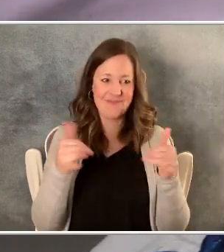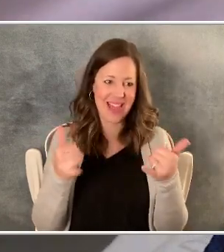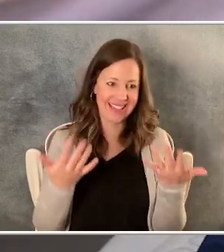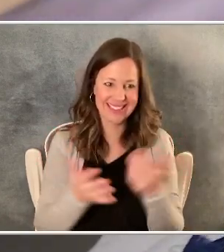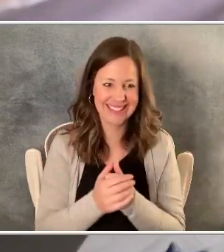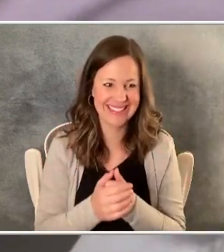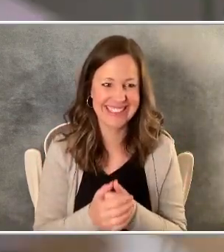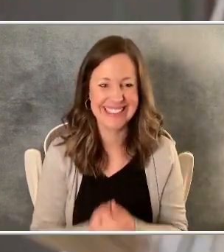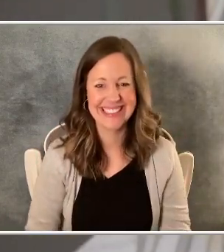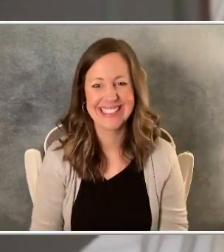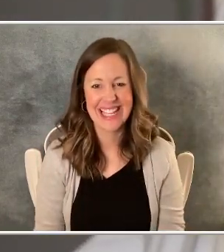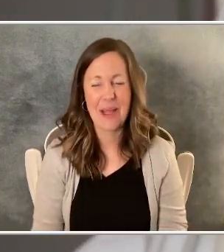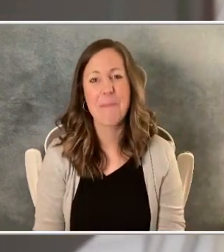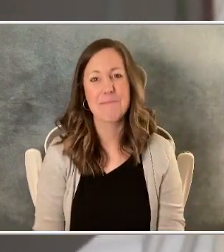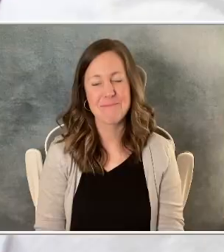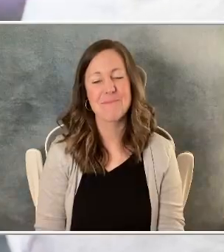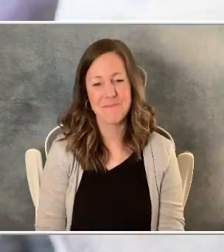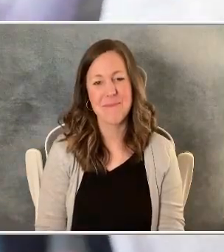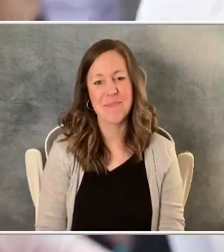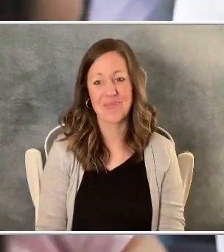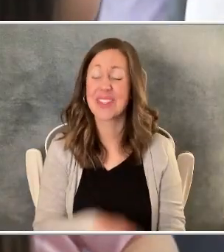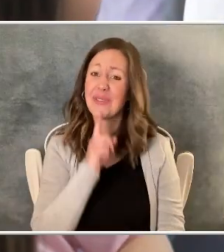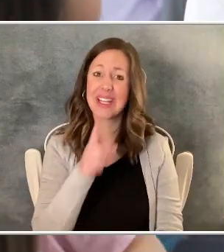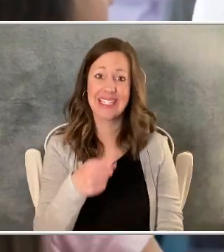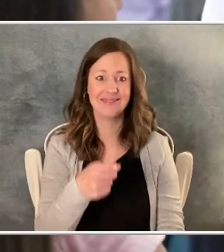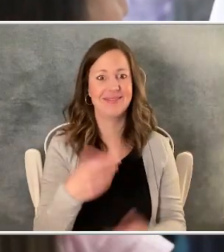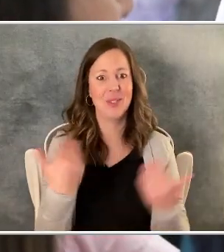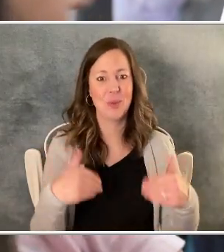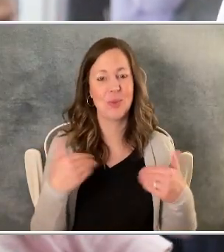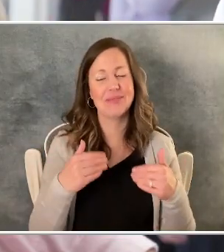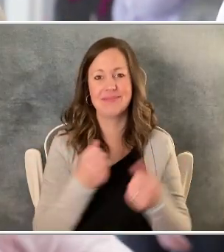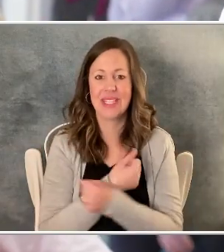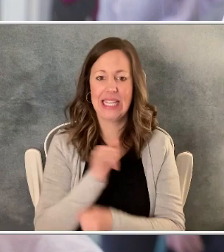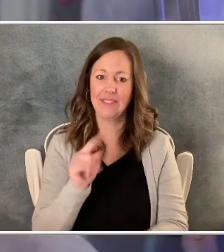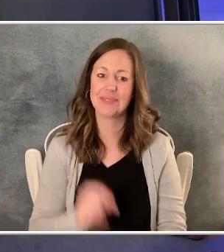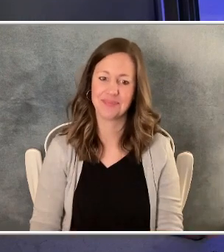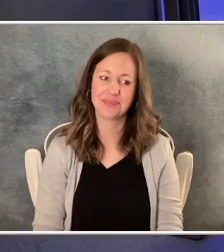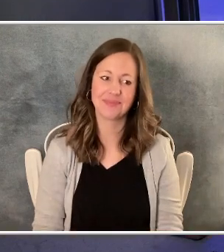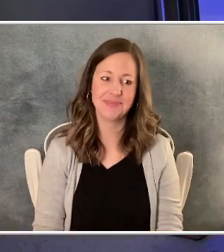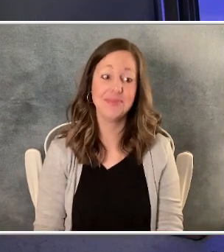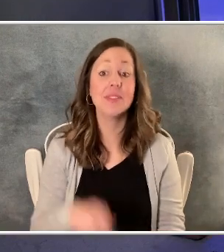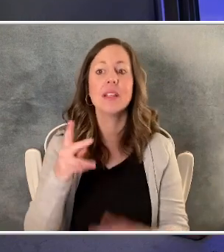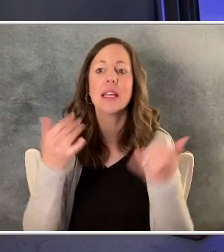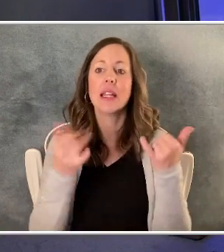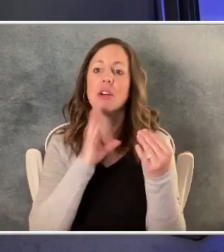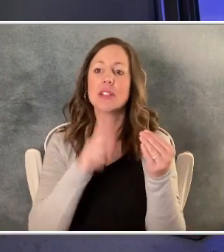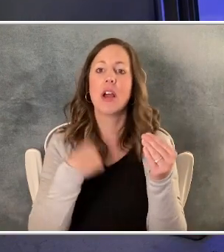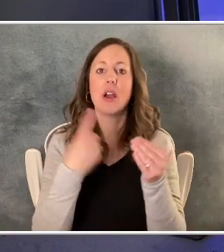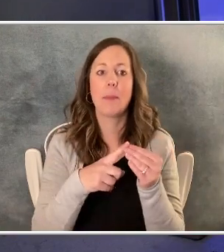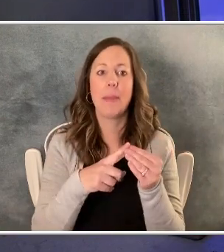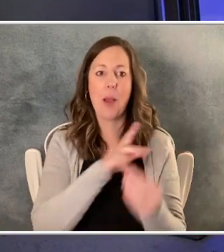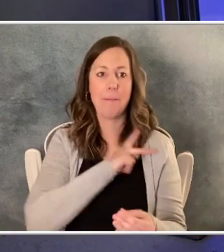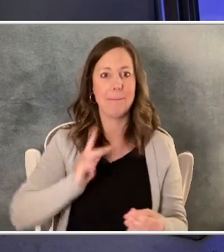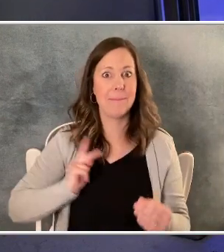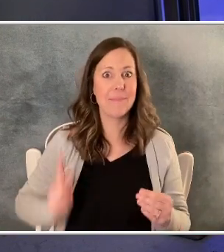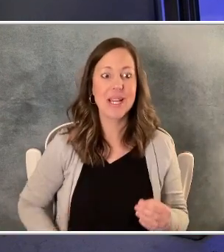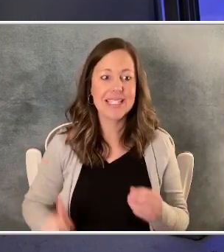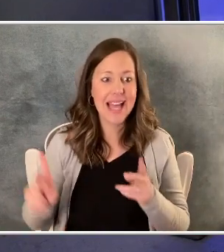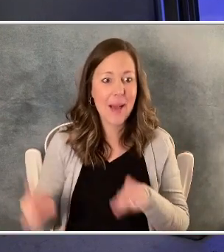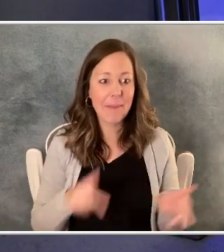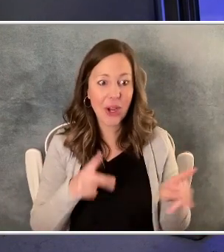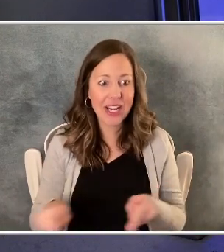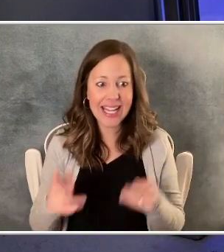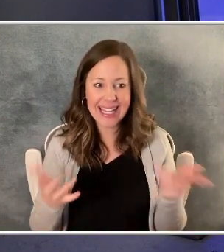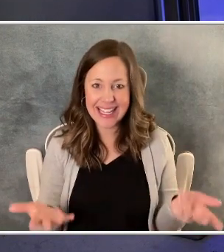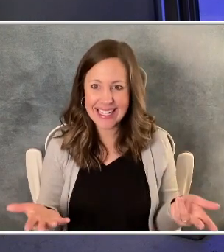them. all the stops down there. I'm telling you, they do. Love it, love it. Let's talk about the princess party. Tell us a little bit about